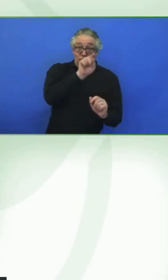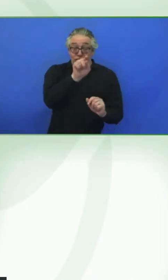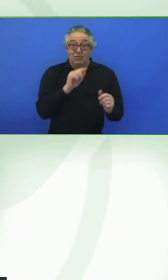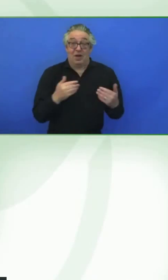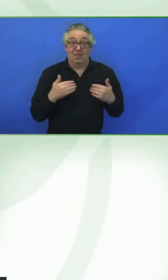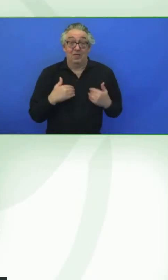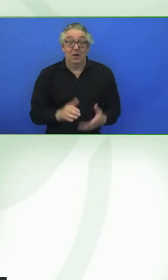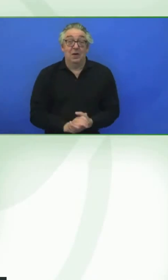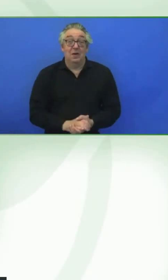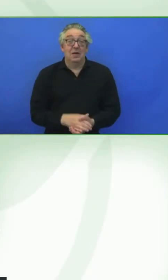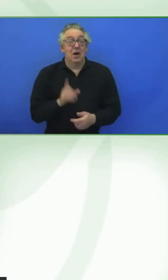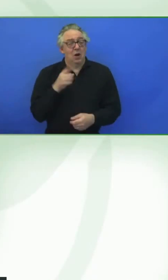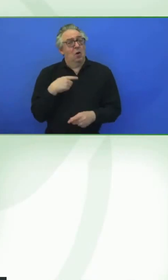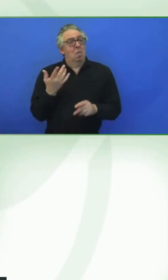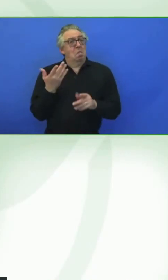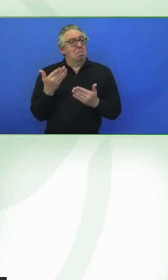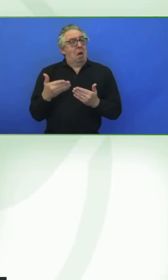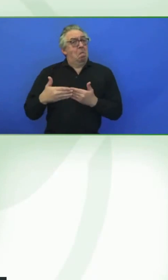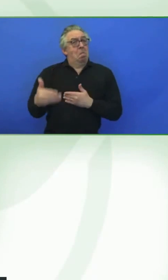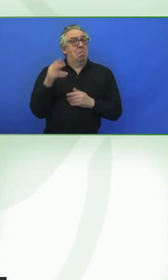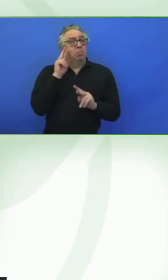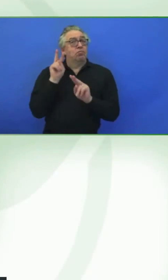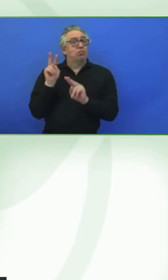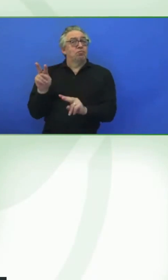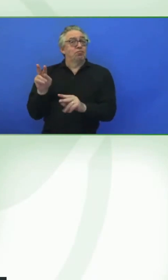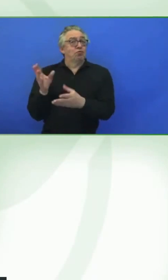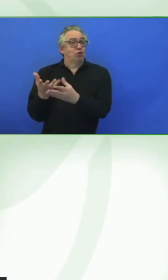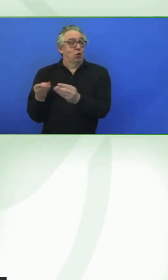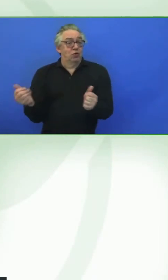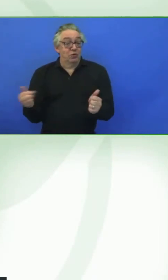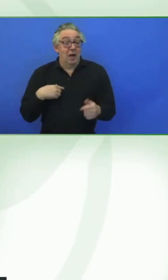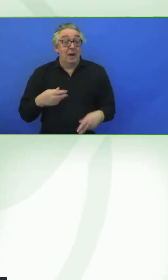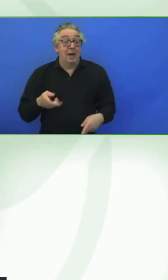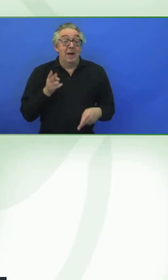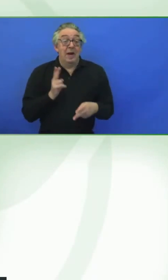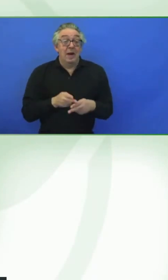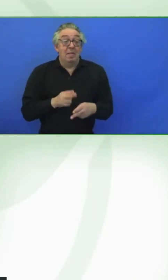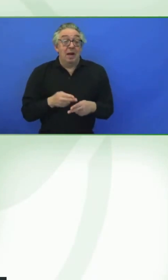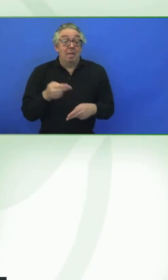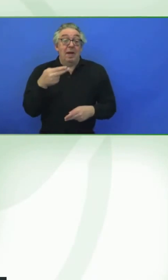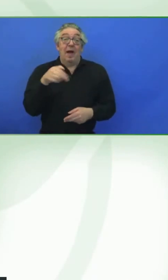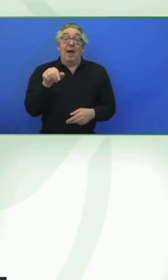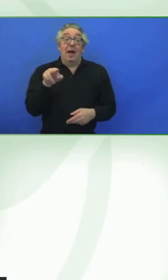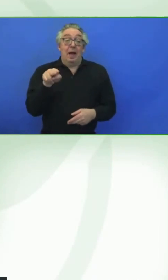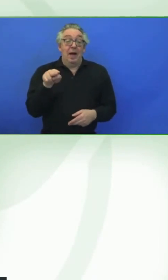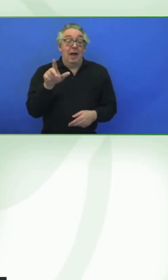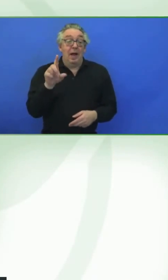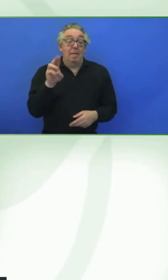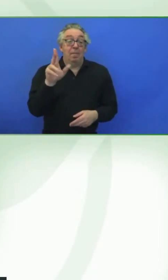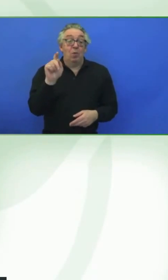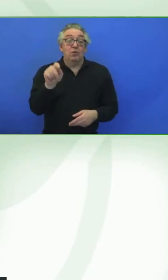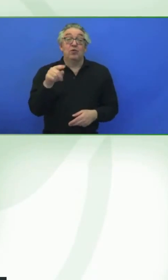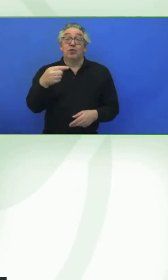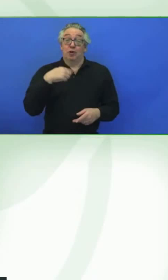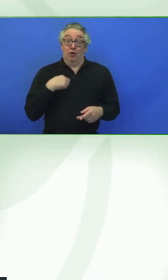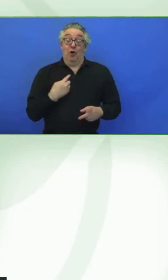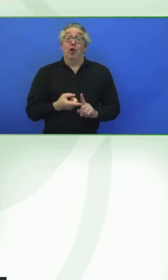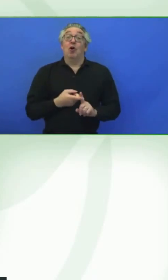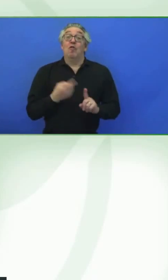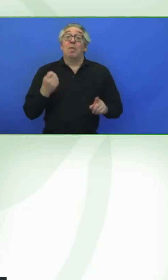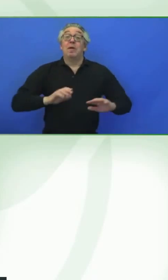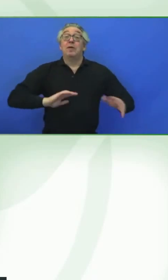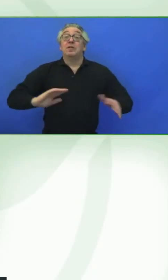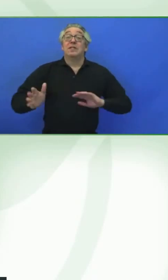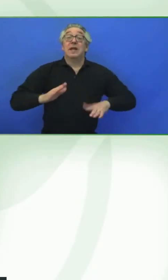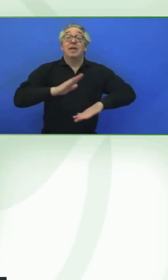solutions. My name is Helmut Ludwar. I'm from SignTime in Vienna, Austria. And SignTime